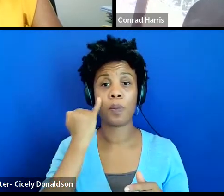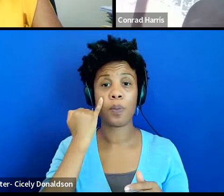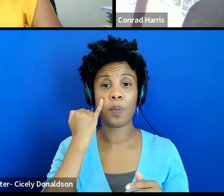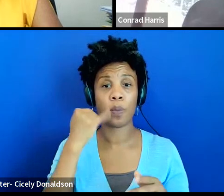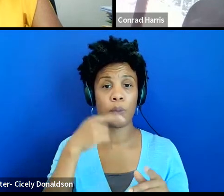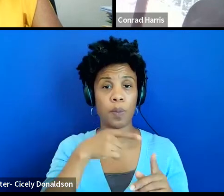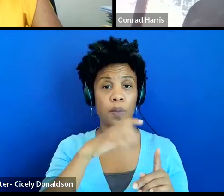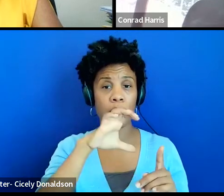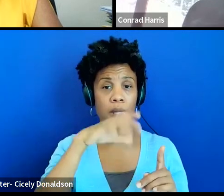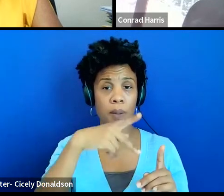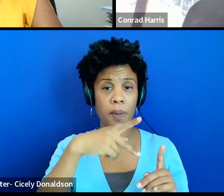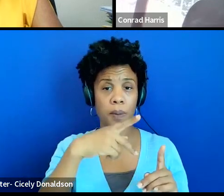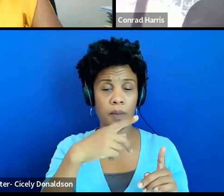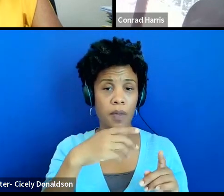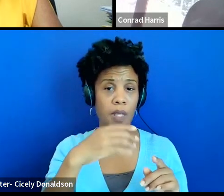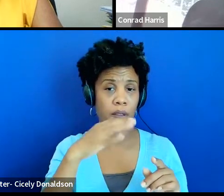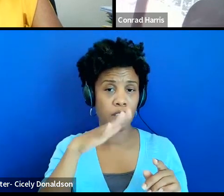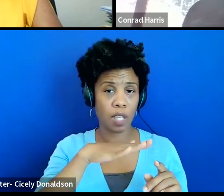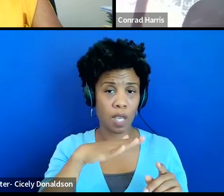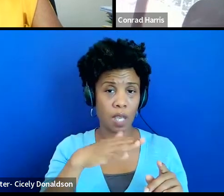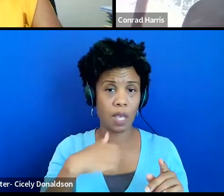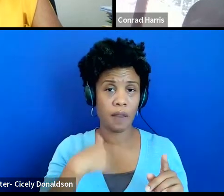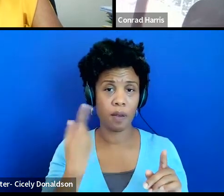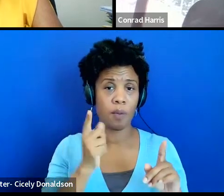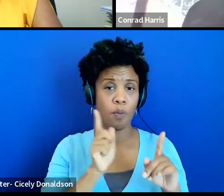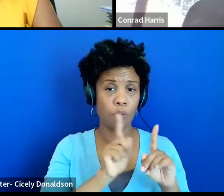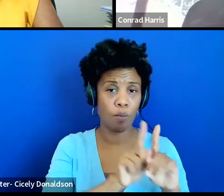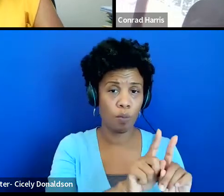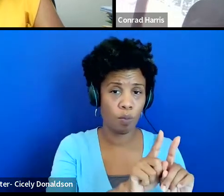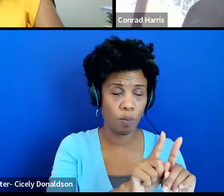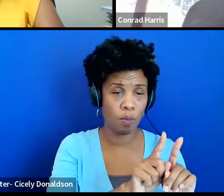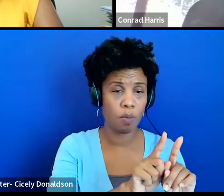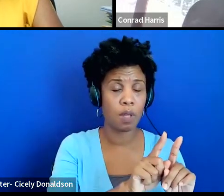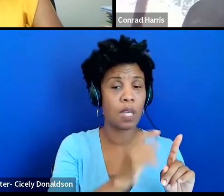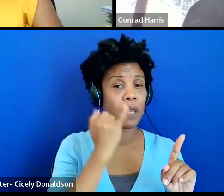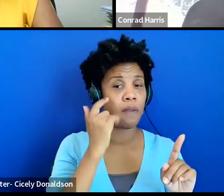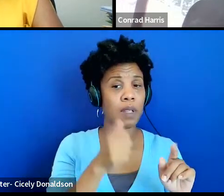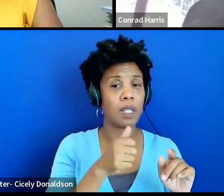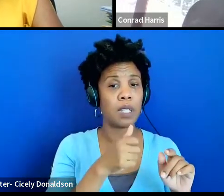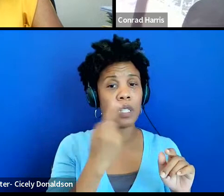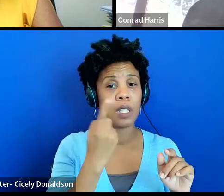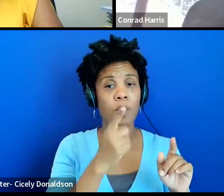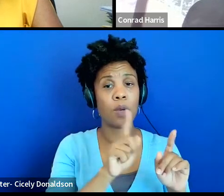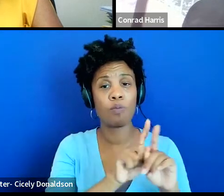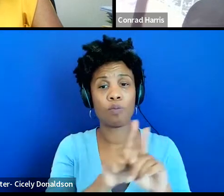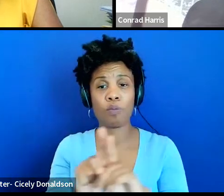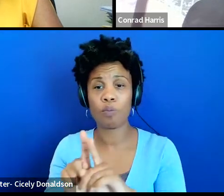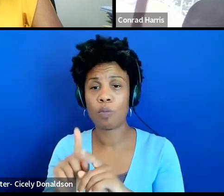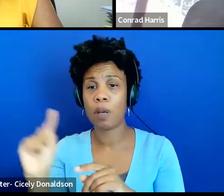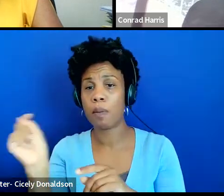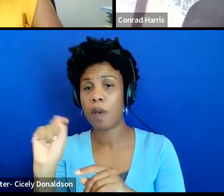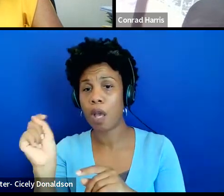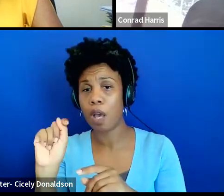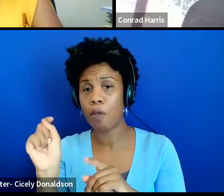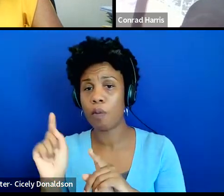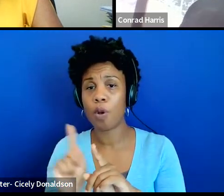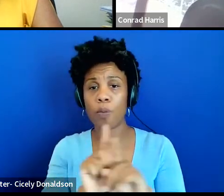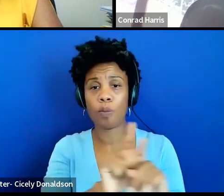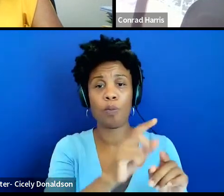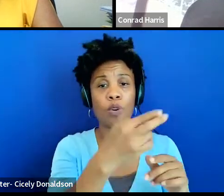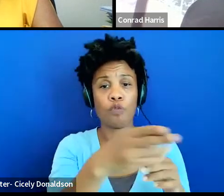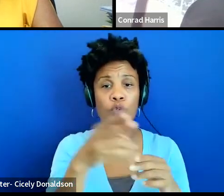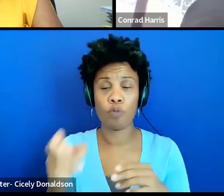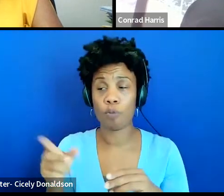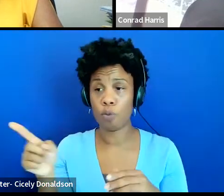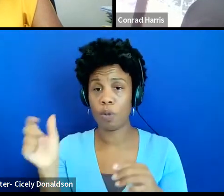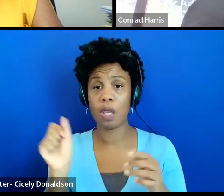to the bathroom, etc., or just move the child from one room to the next. So you can ask the principal to contact your education officer and liaise